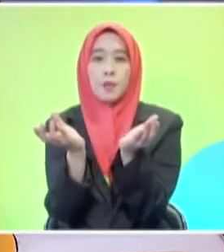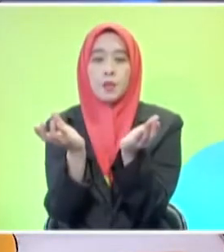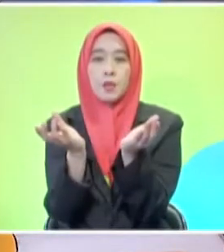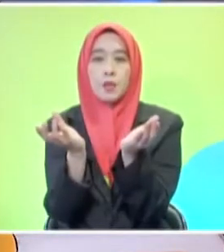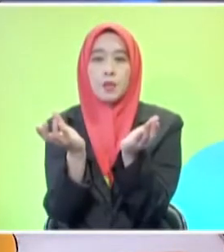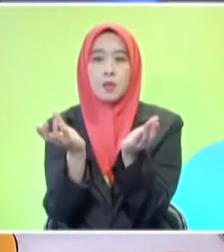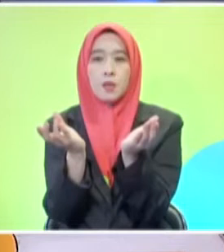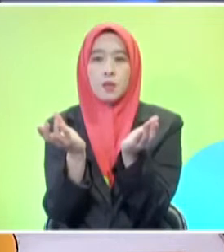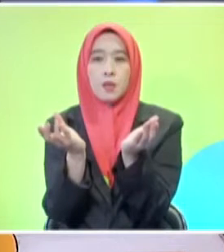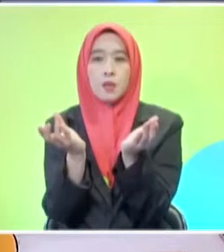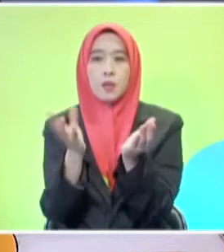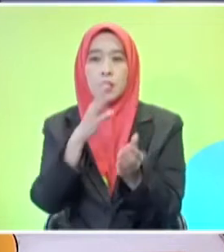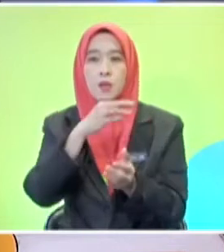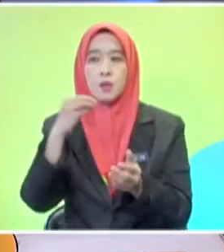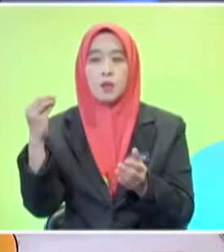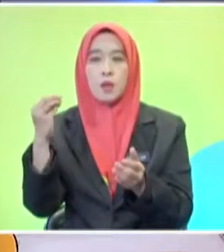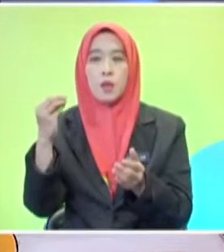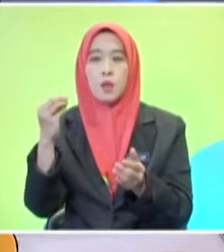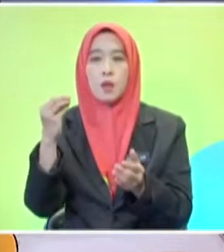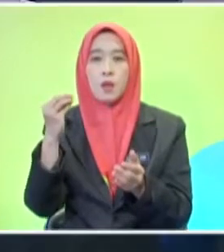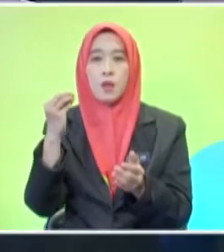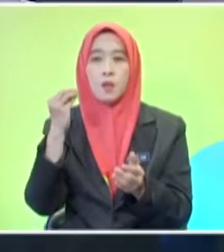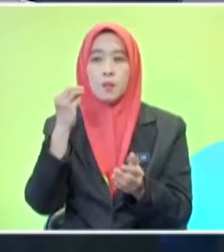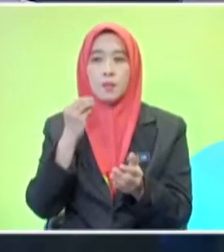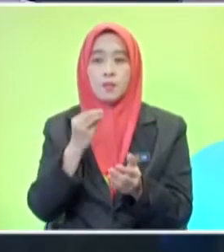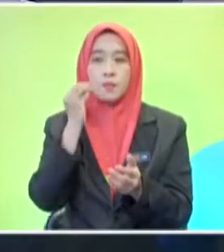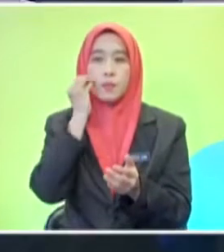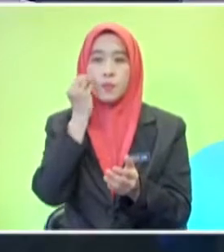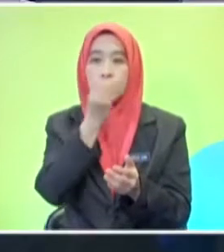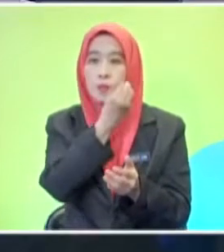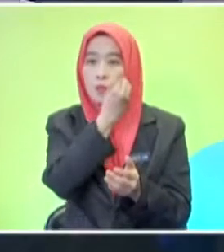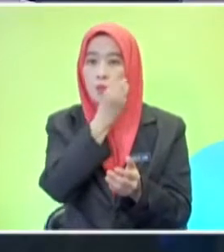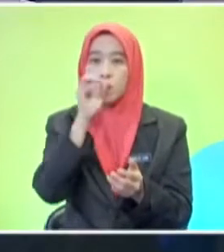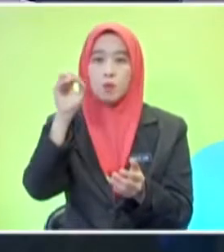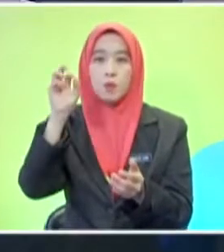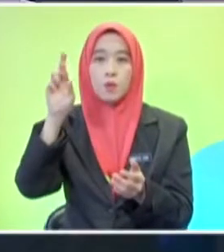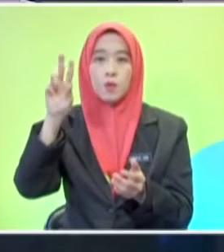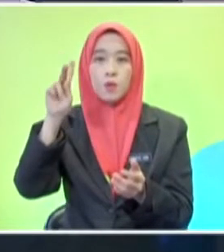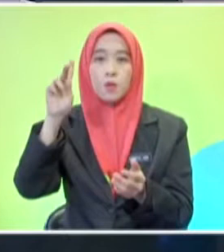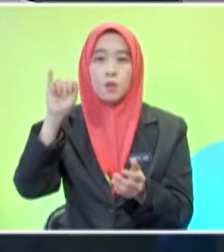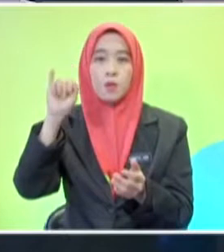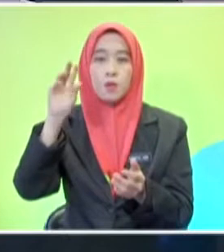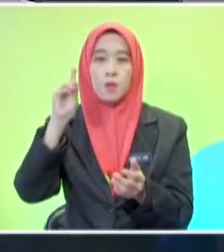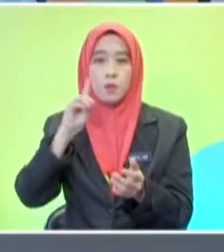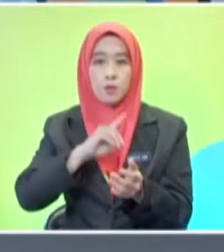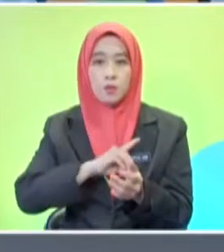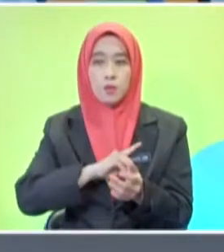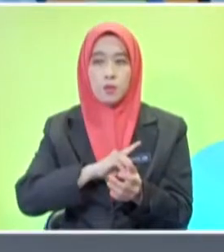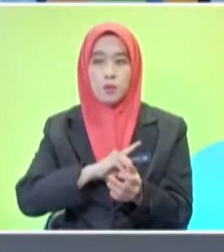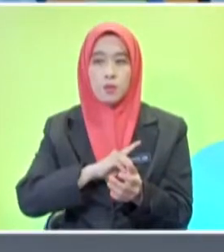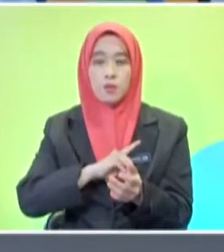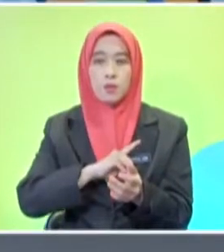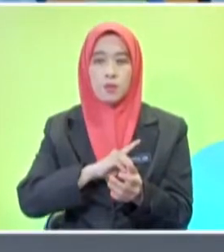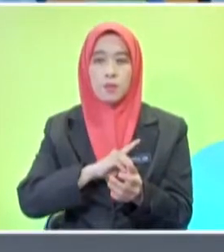fern. Okay. And this is for you. What is this? Orchid, Mr. Q. Yes, correct. This is an